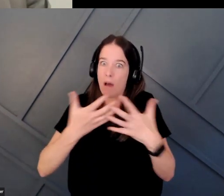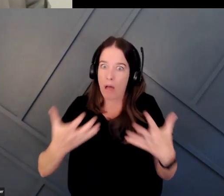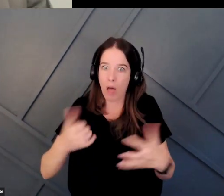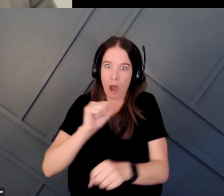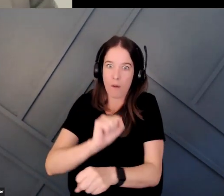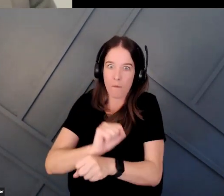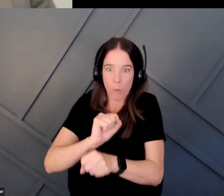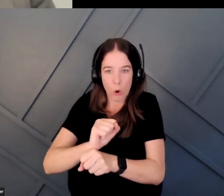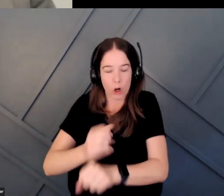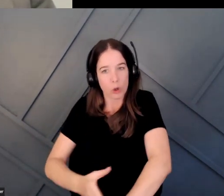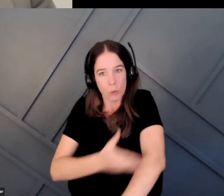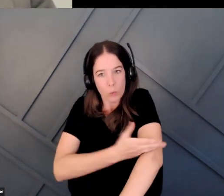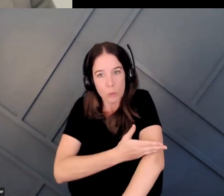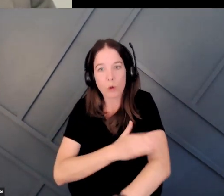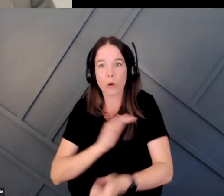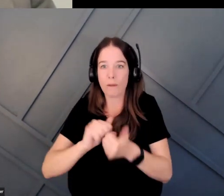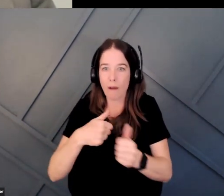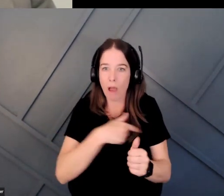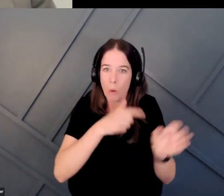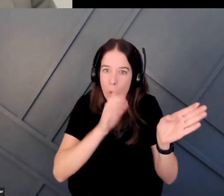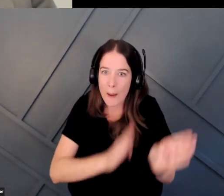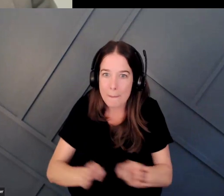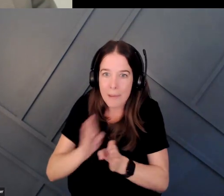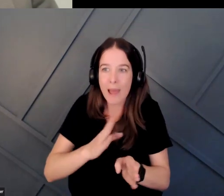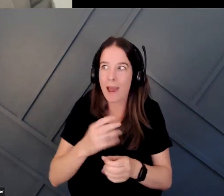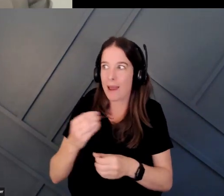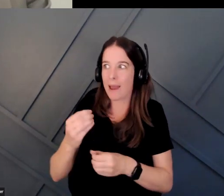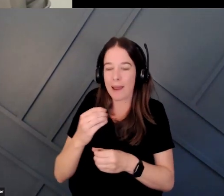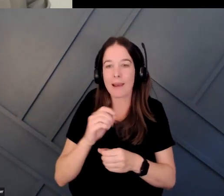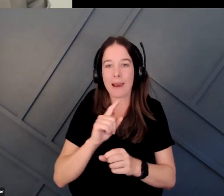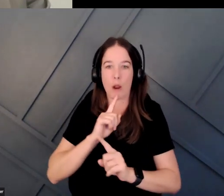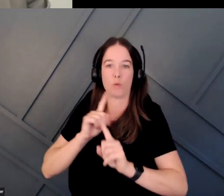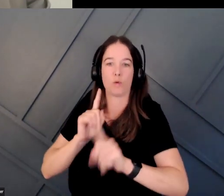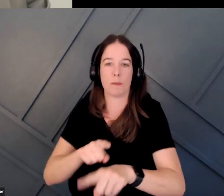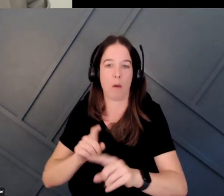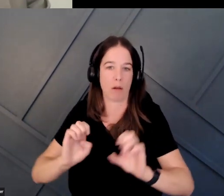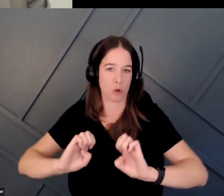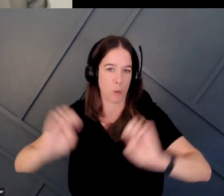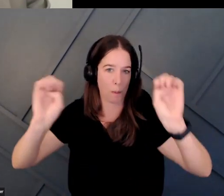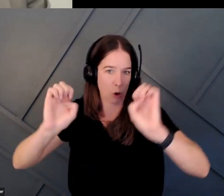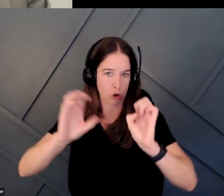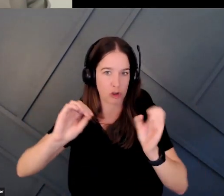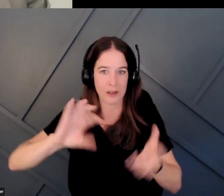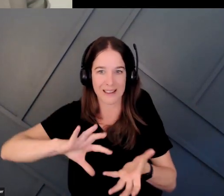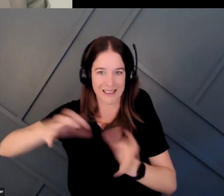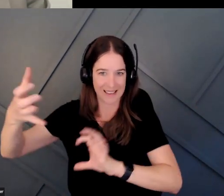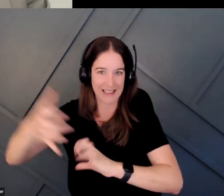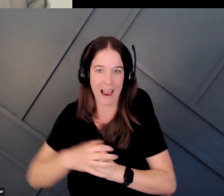responding to climate-related disasters and emergencies. Properly planning and preparing for